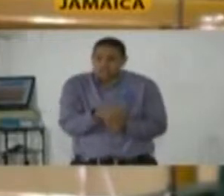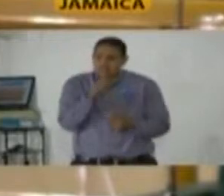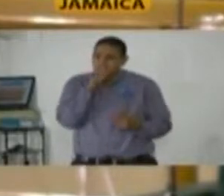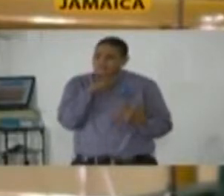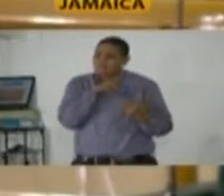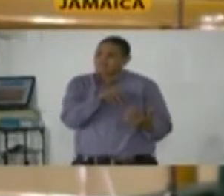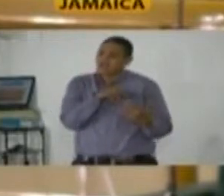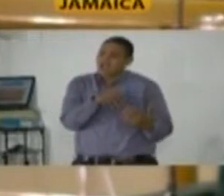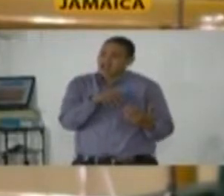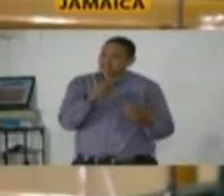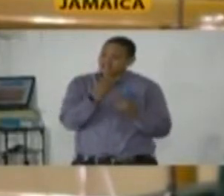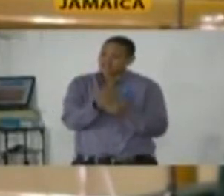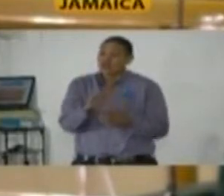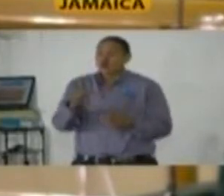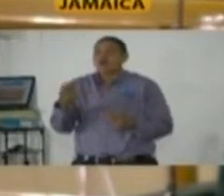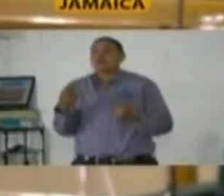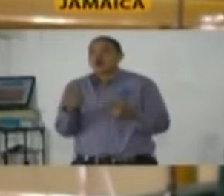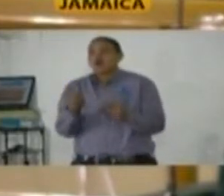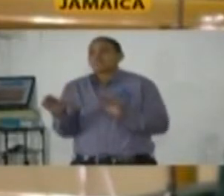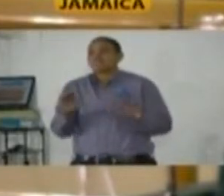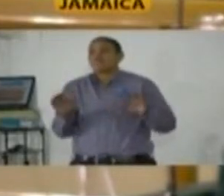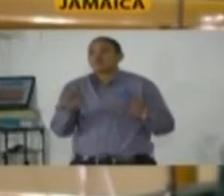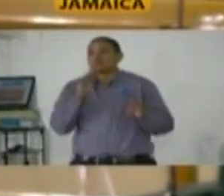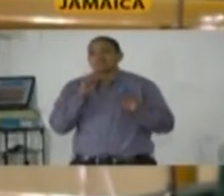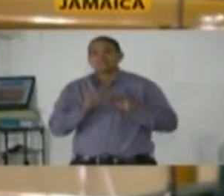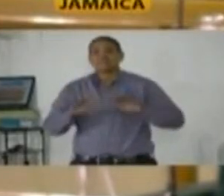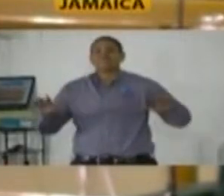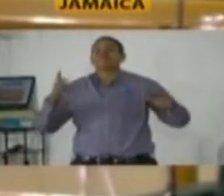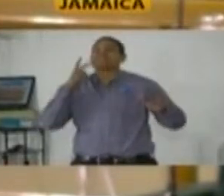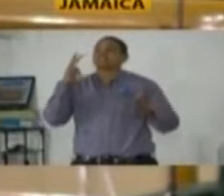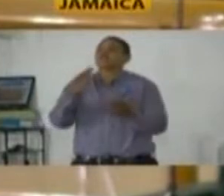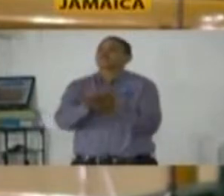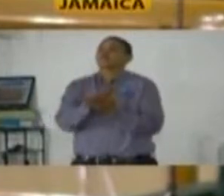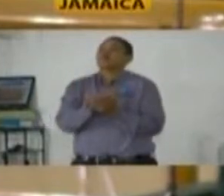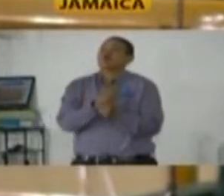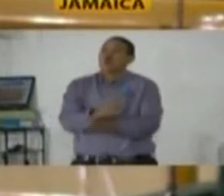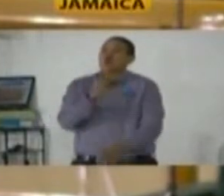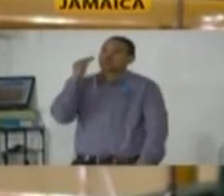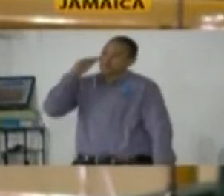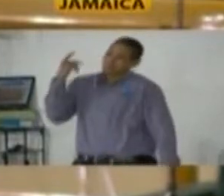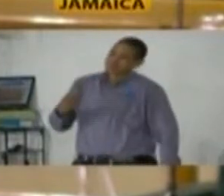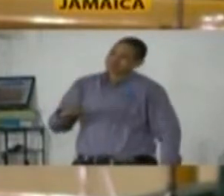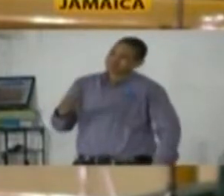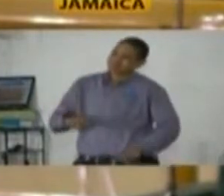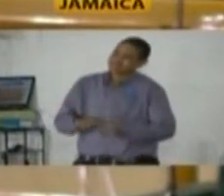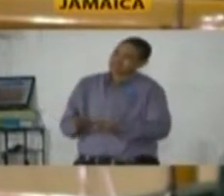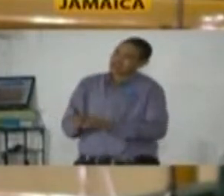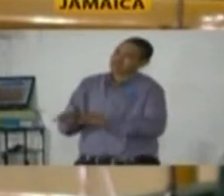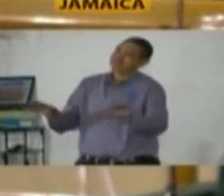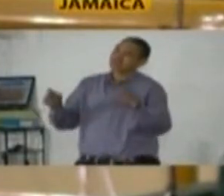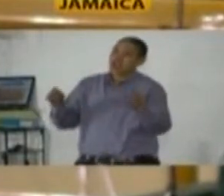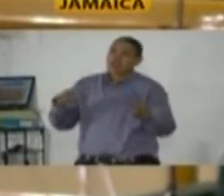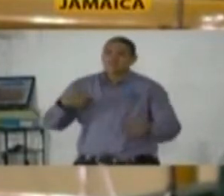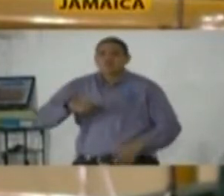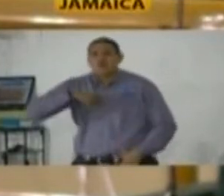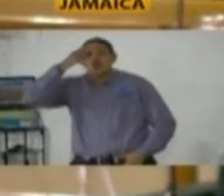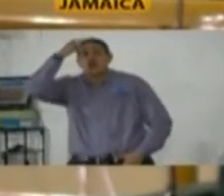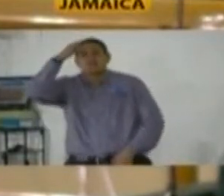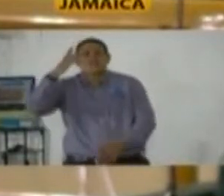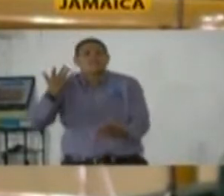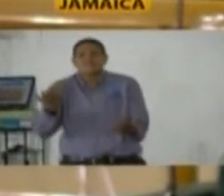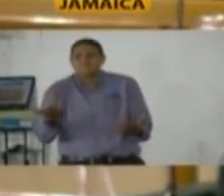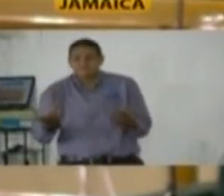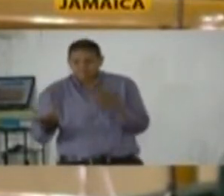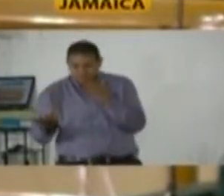other harmful behaviors that play themselves out in our schools. Yes, Madam Speaker, we understand that it is not just the